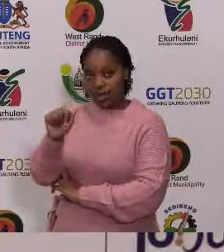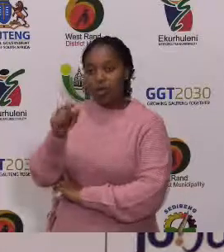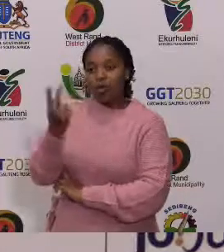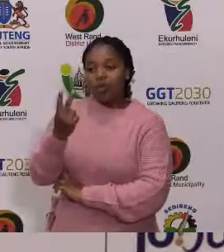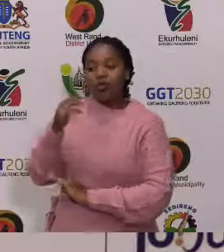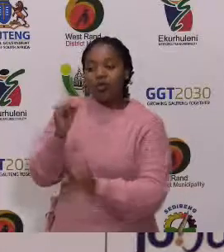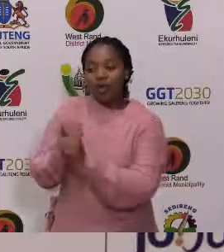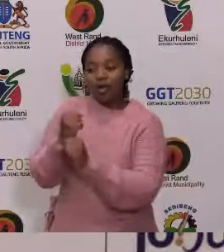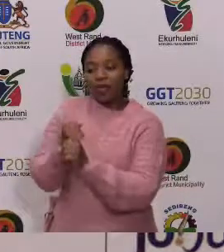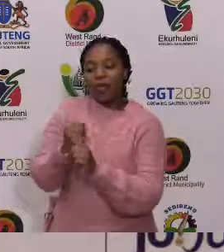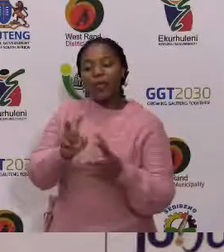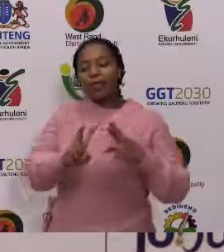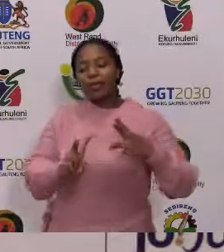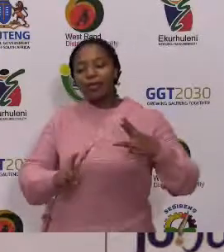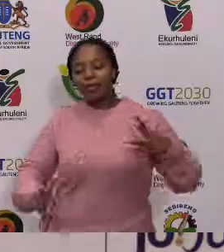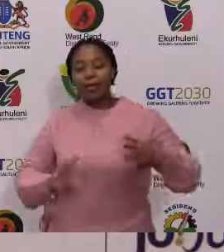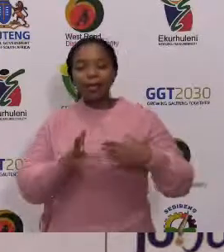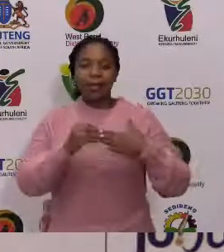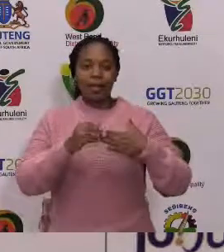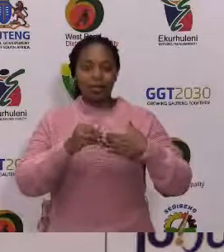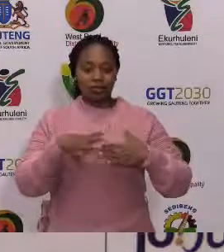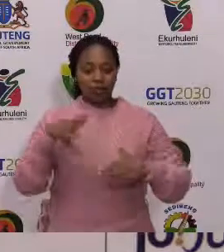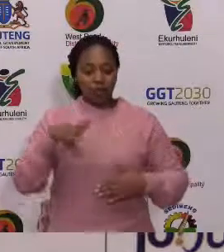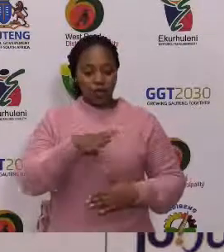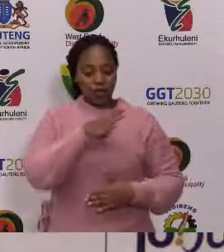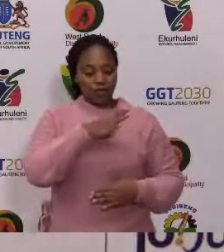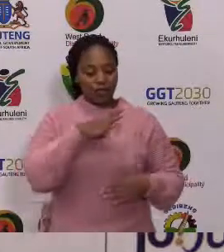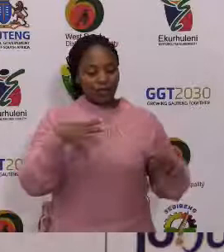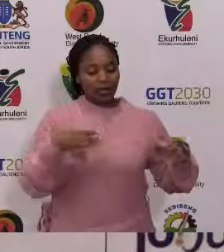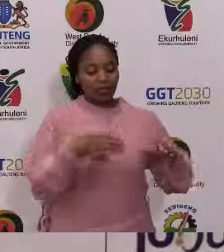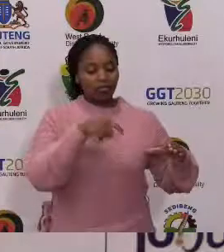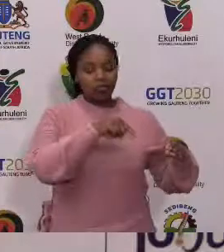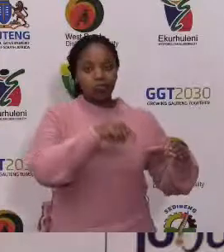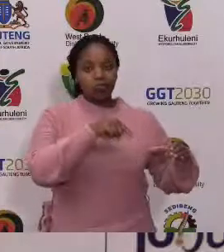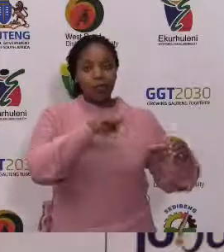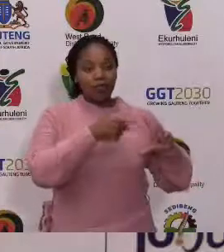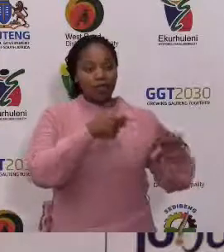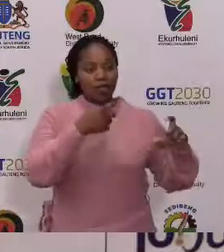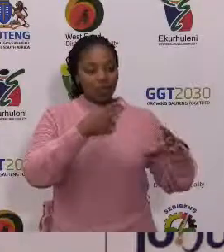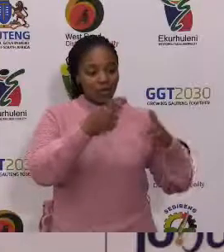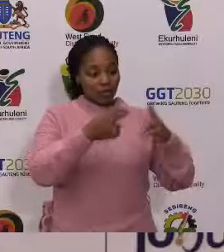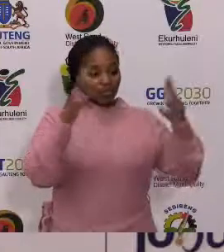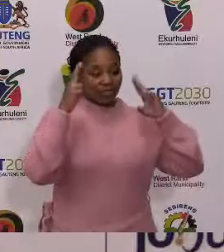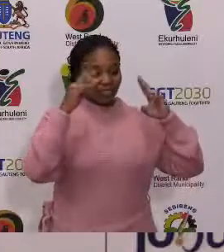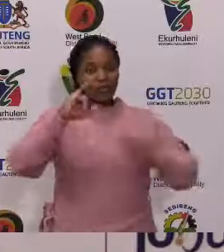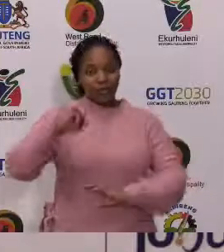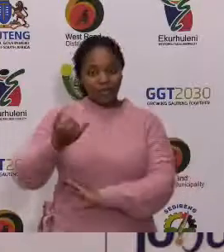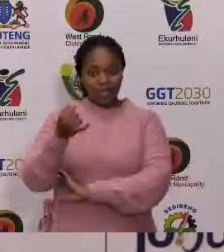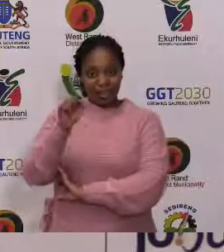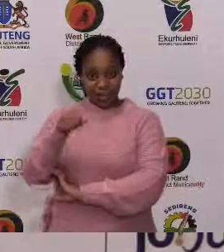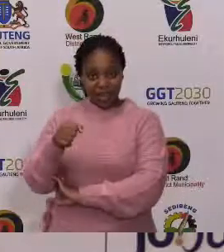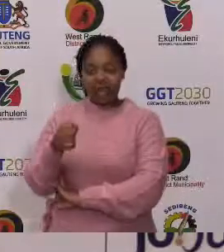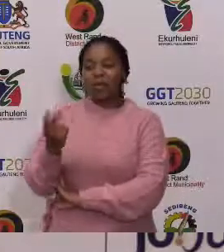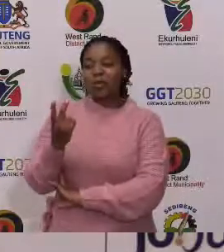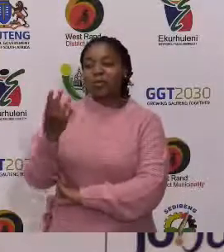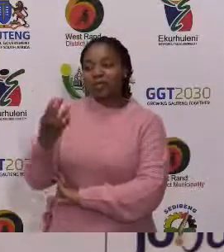various members of the committee from the University of Johannesburg. We do have